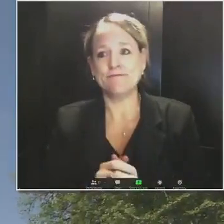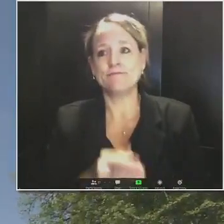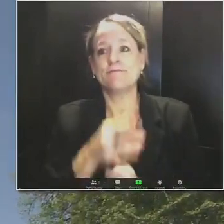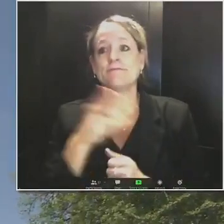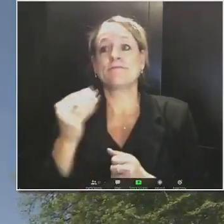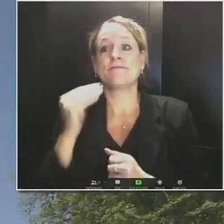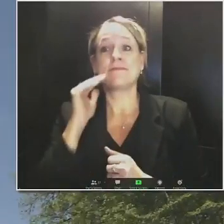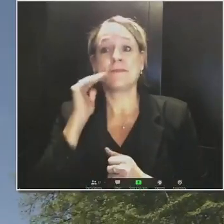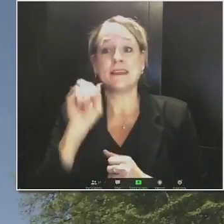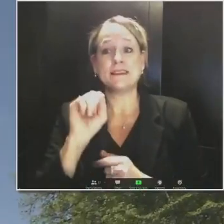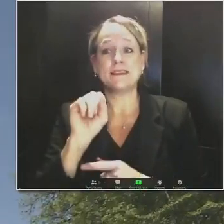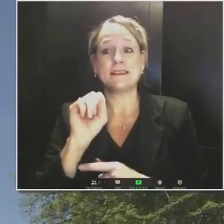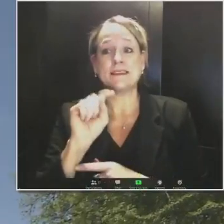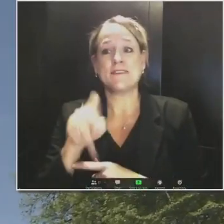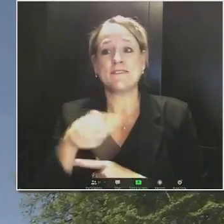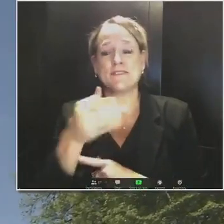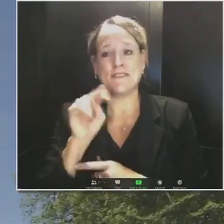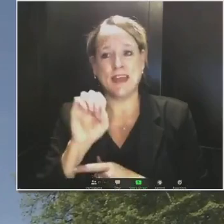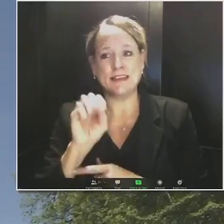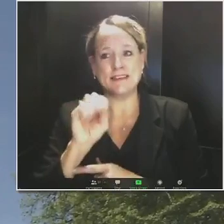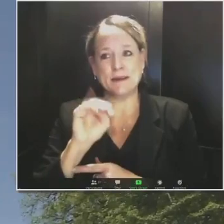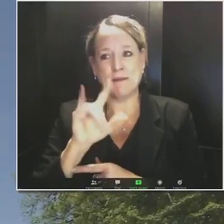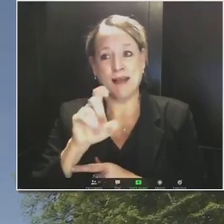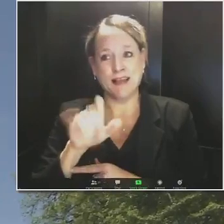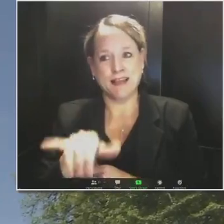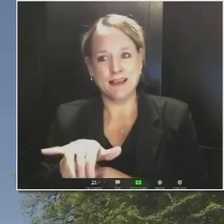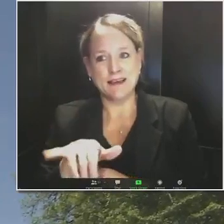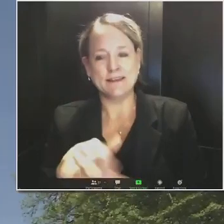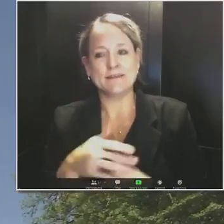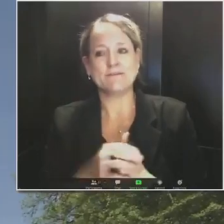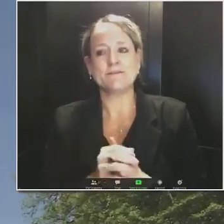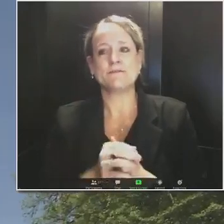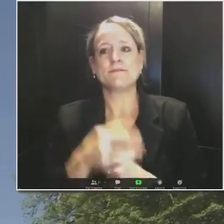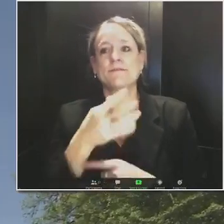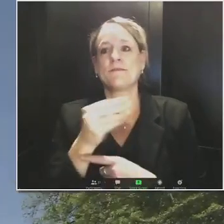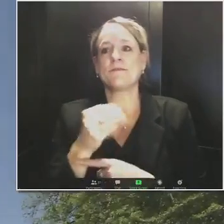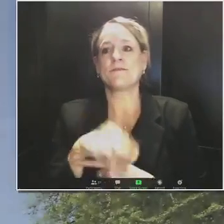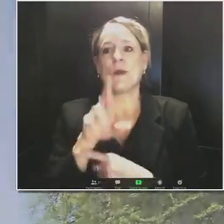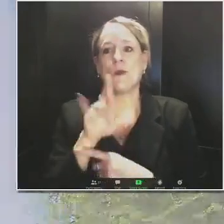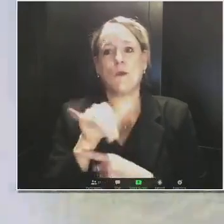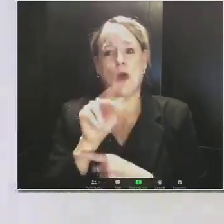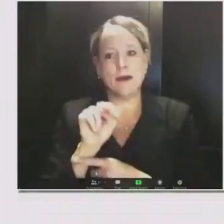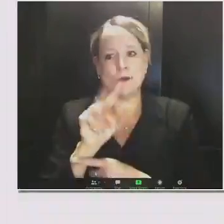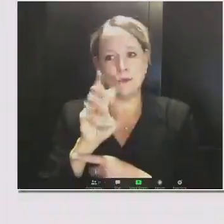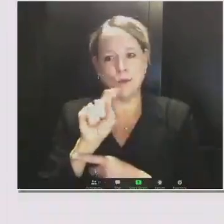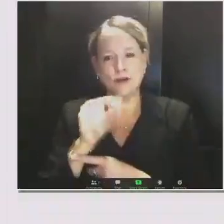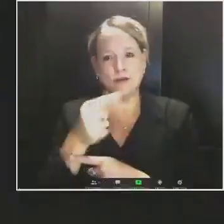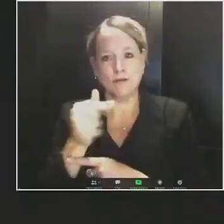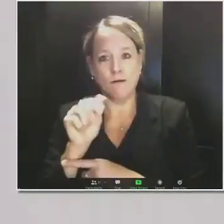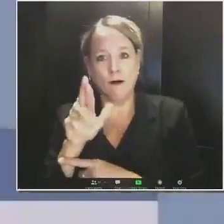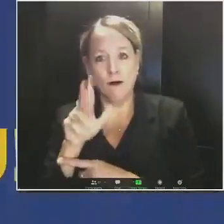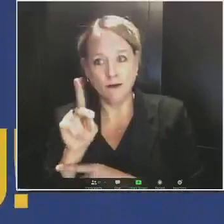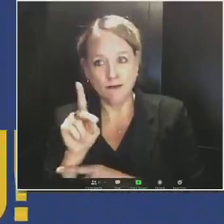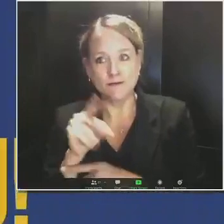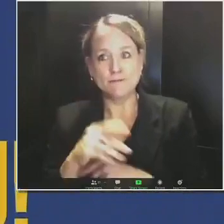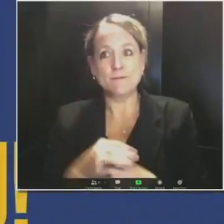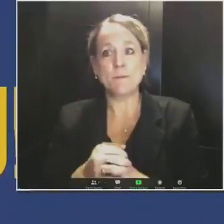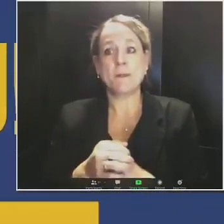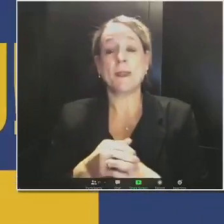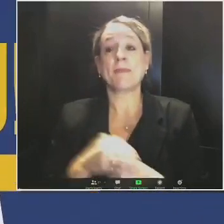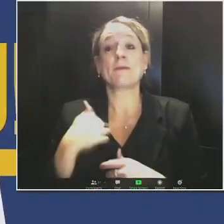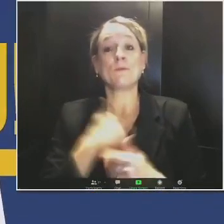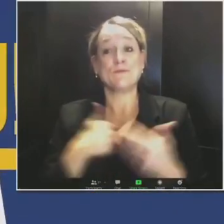And we will begin this afternoon with remarks from Deputy Secretary Julie Willems Van Dijk. Well, good afternoon,